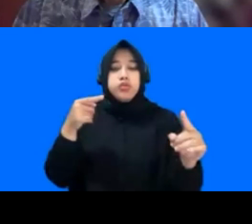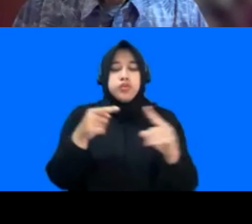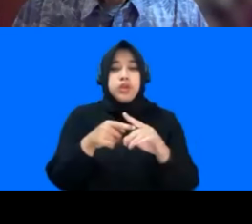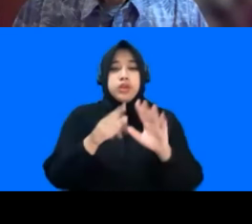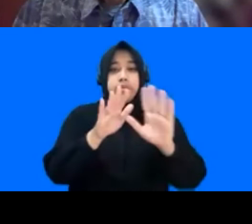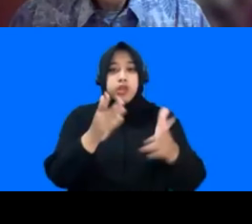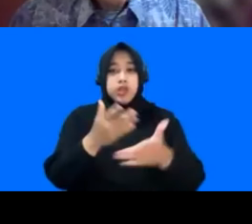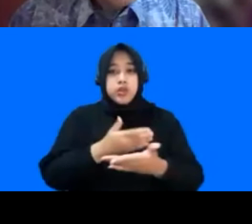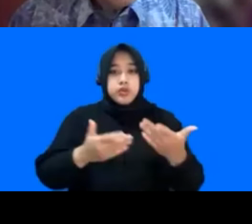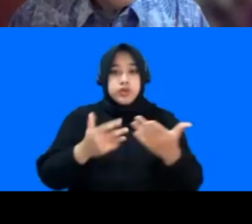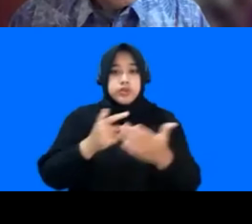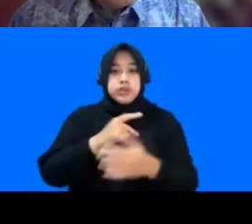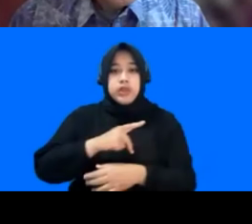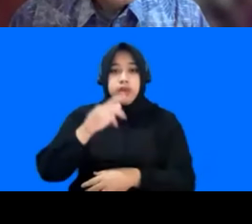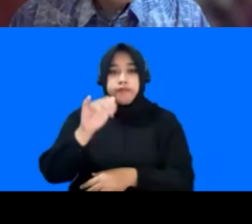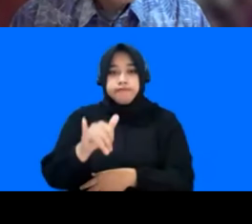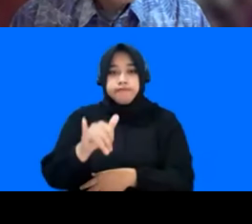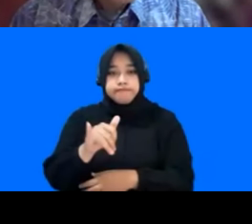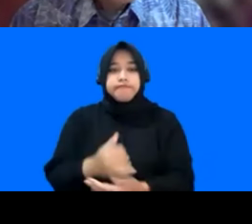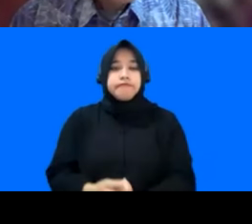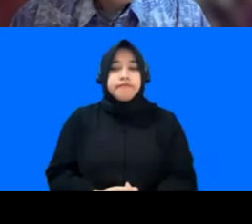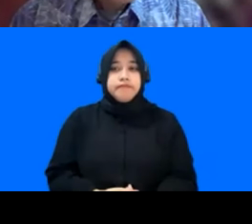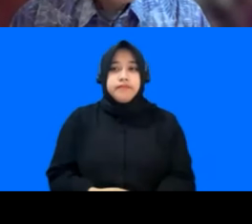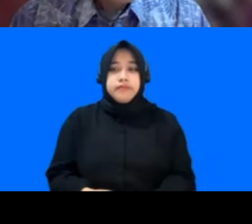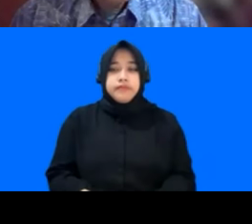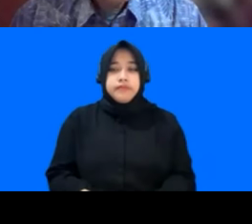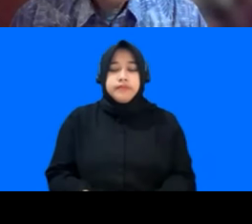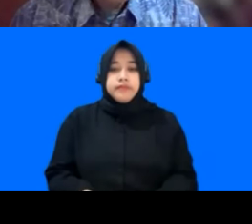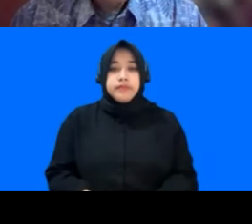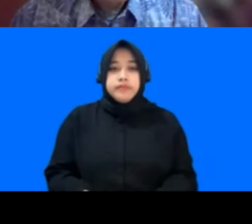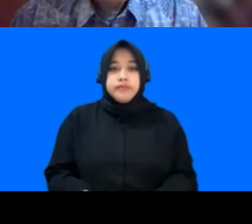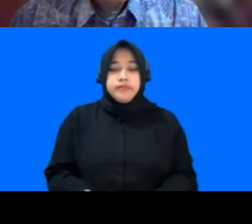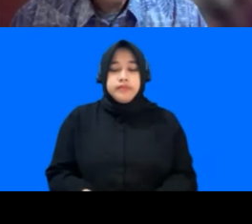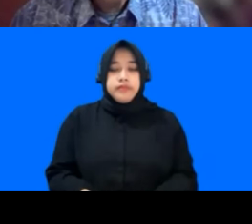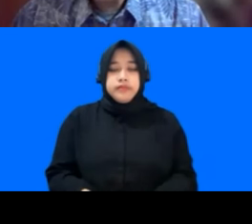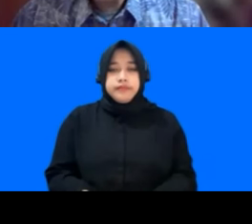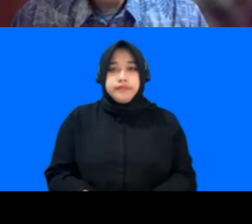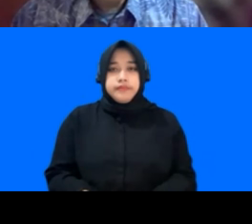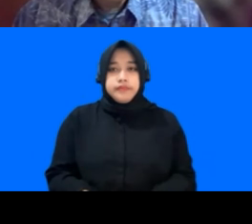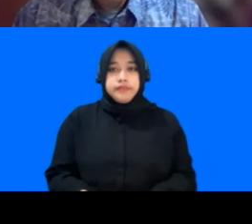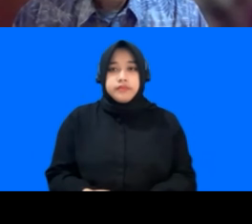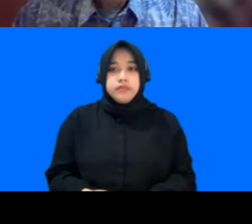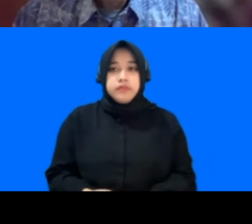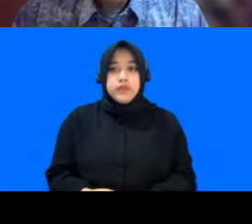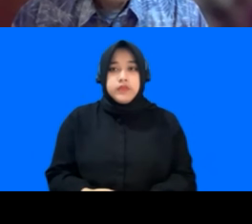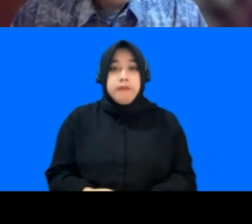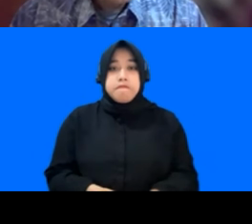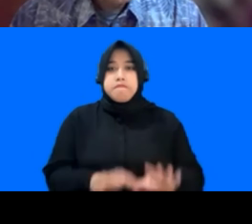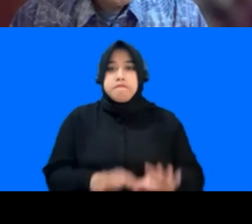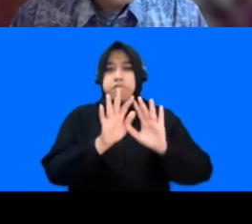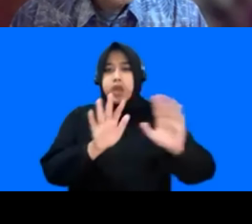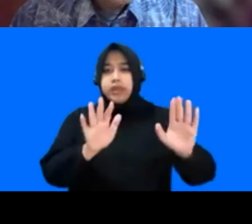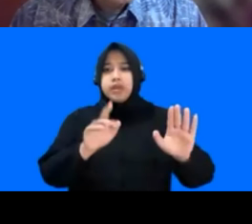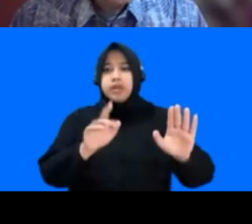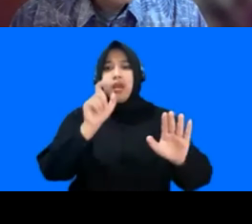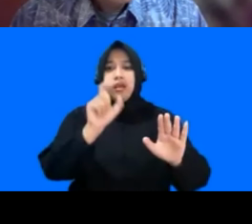We also organize many events that bring together civil